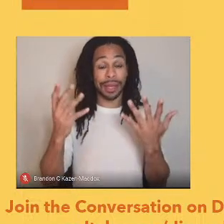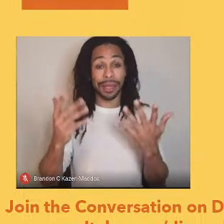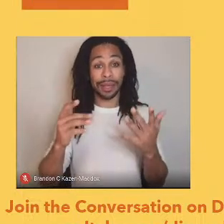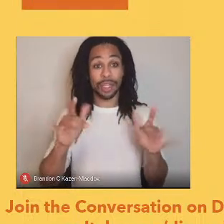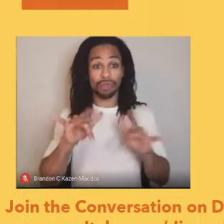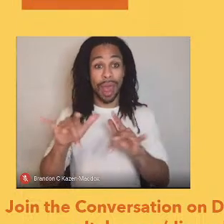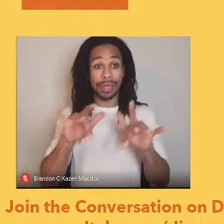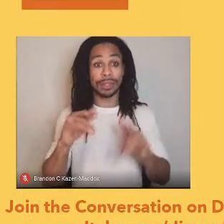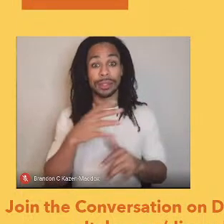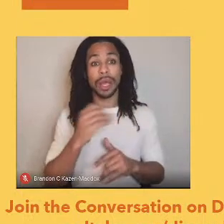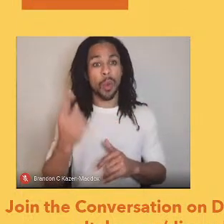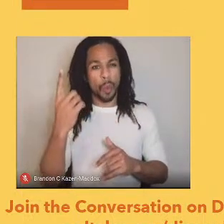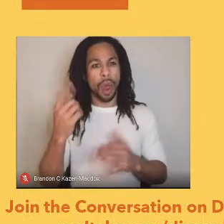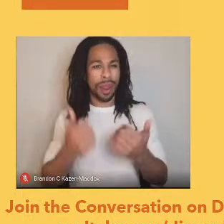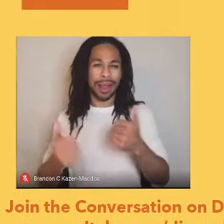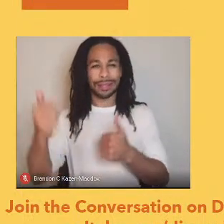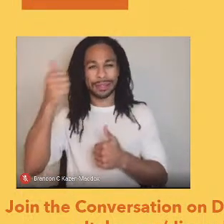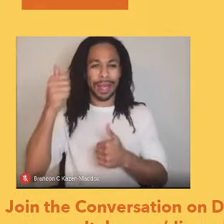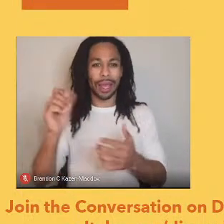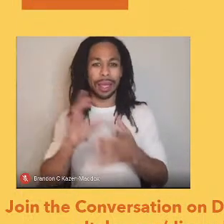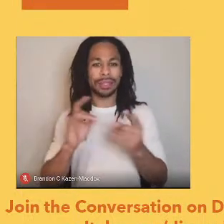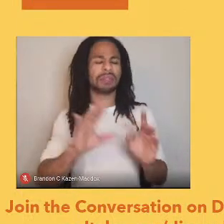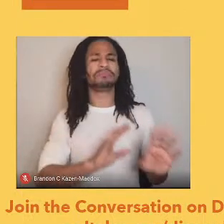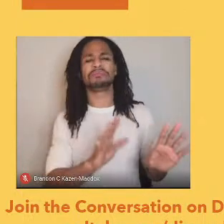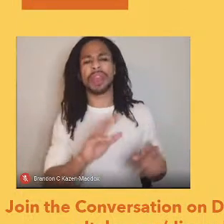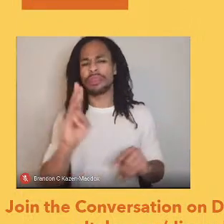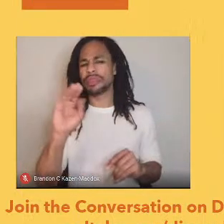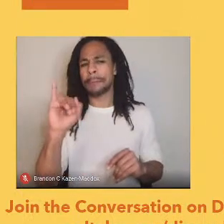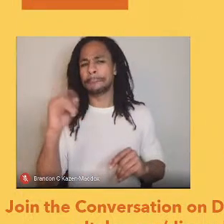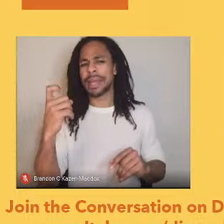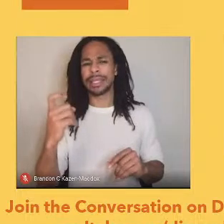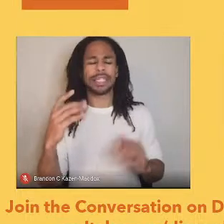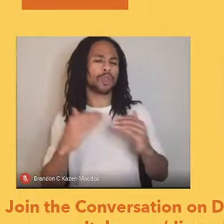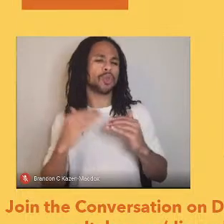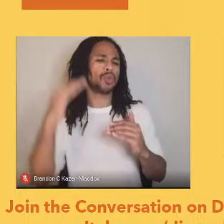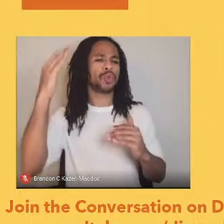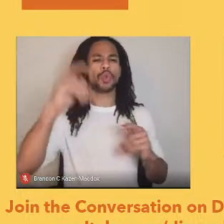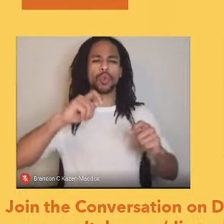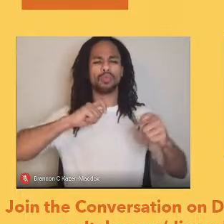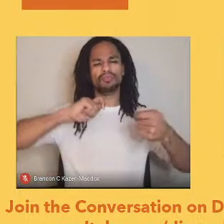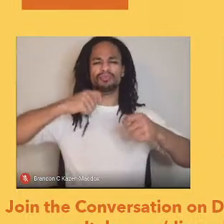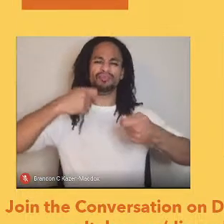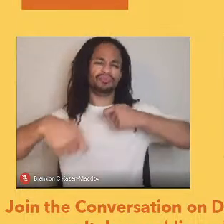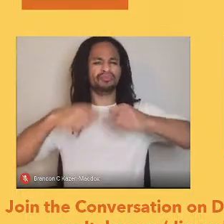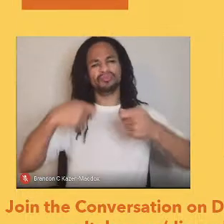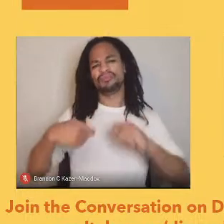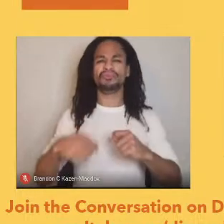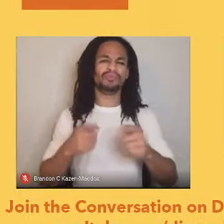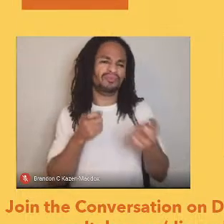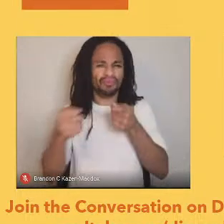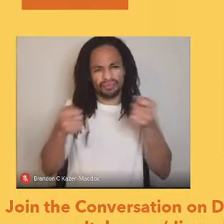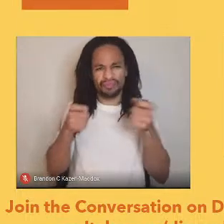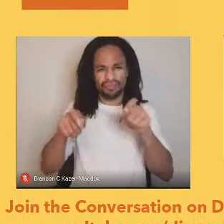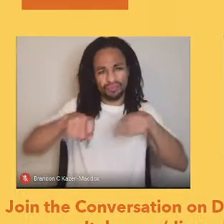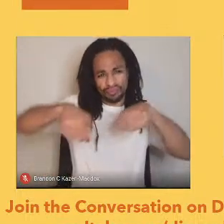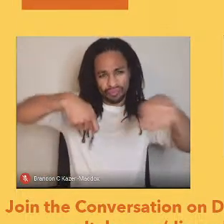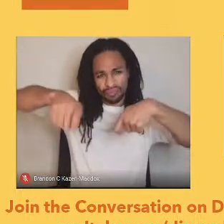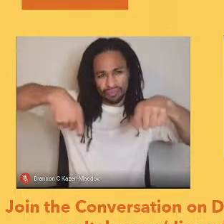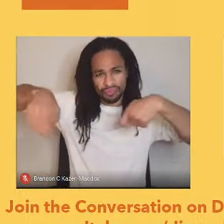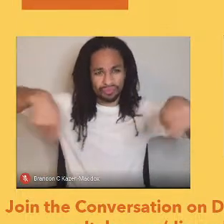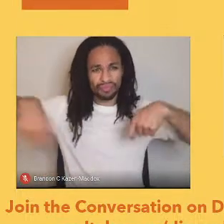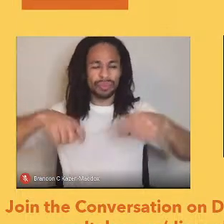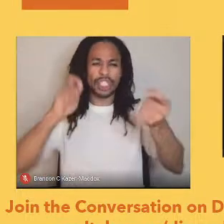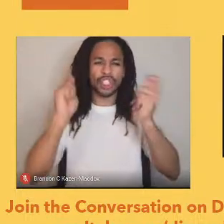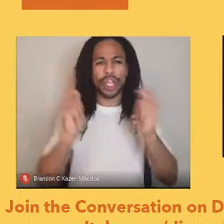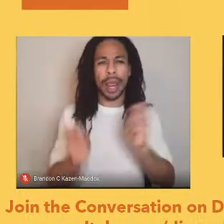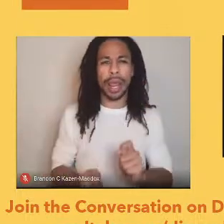executives gave a note of saying, the mix is too overmodulated. It's an overmodulated thing, because they were trying to use music terms.